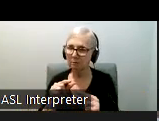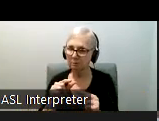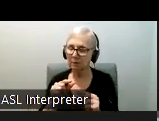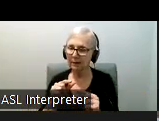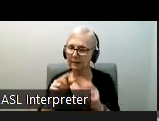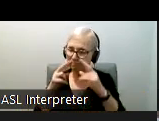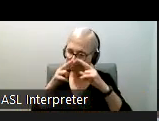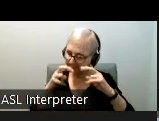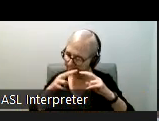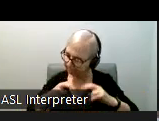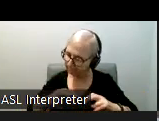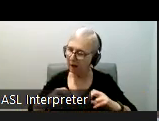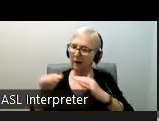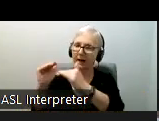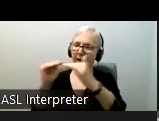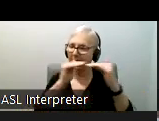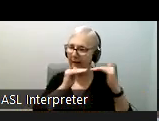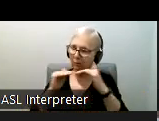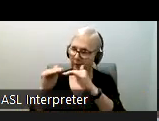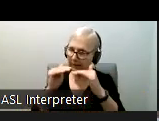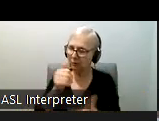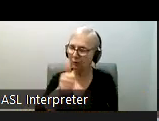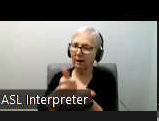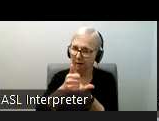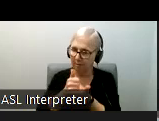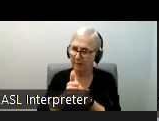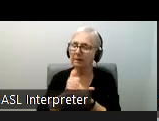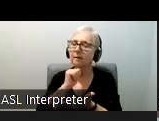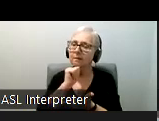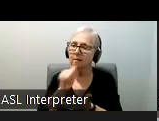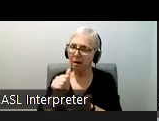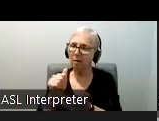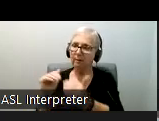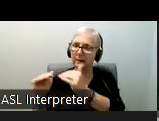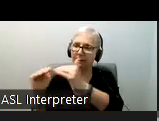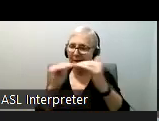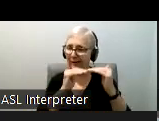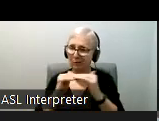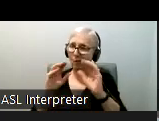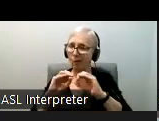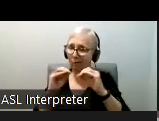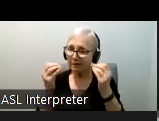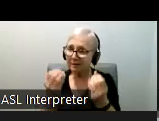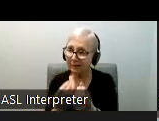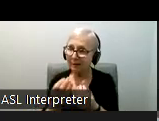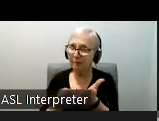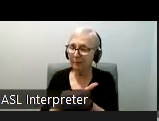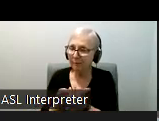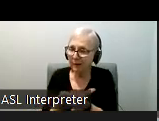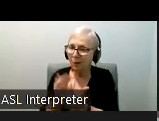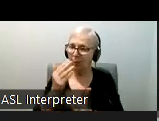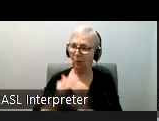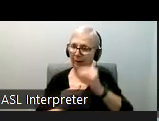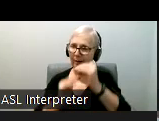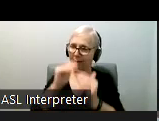dive-ins on what we're doing in equity to really help us become not just an equitable organization, but also to make sure we're building equity